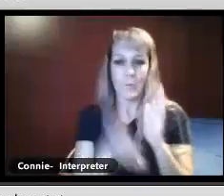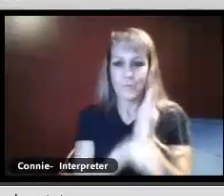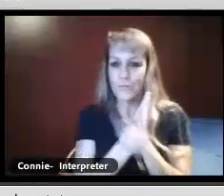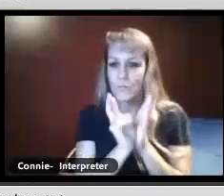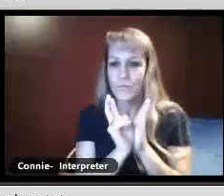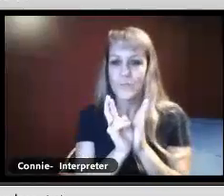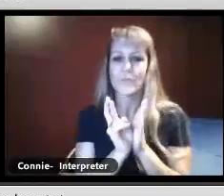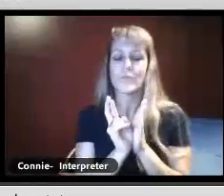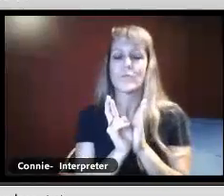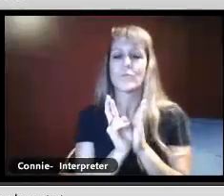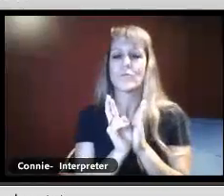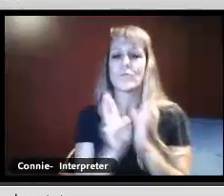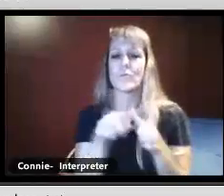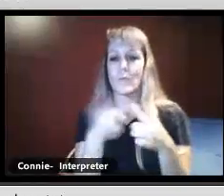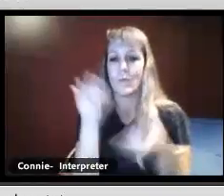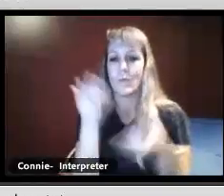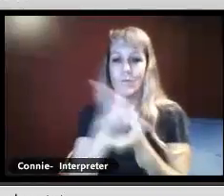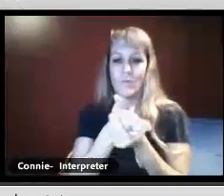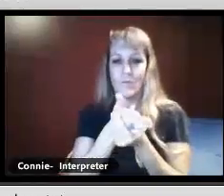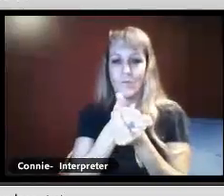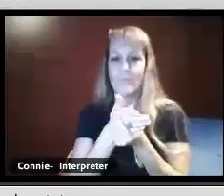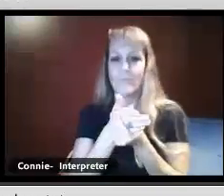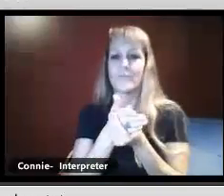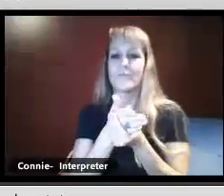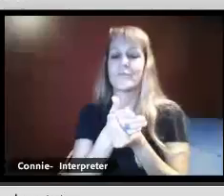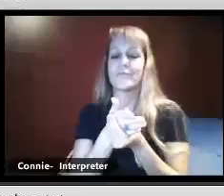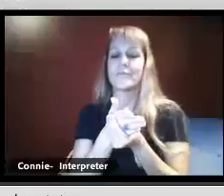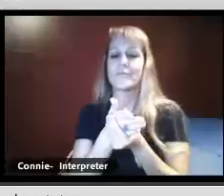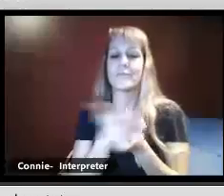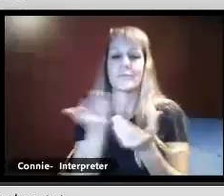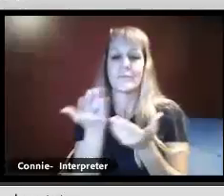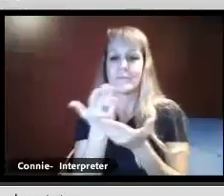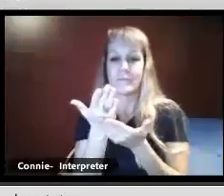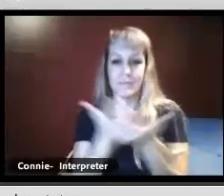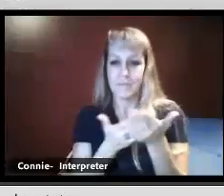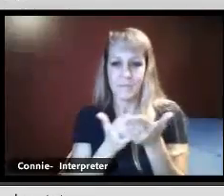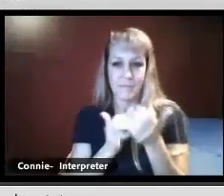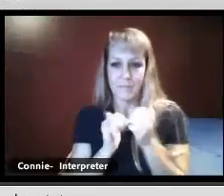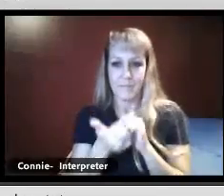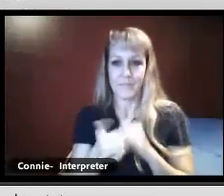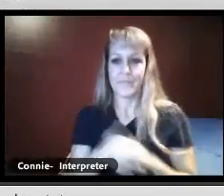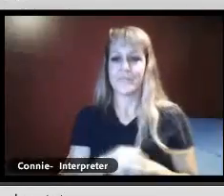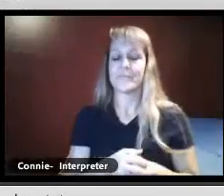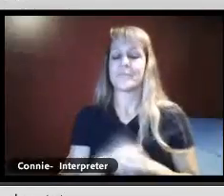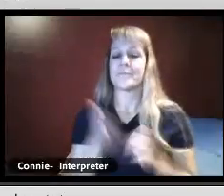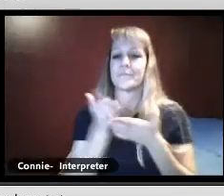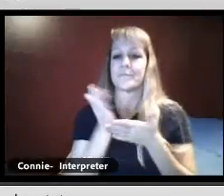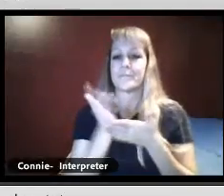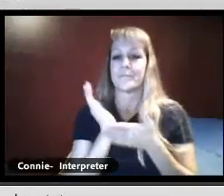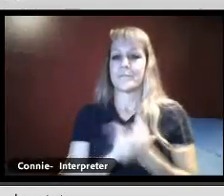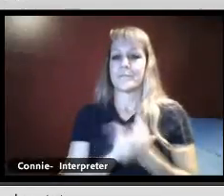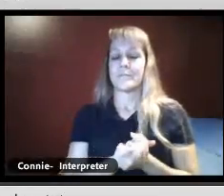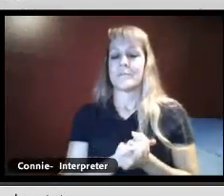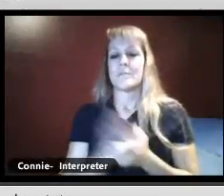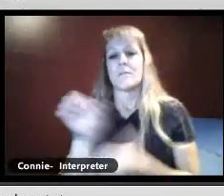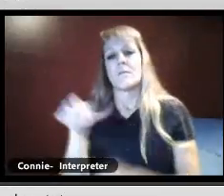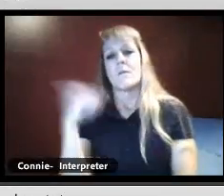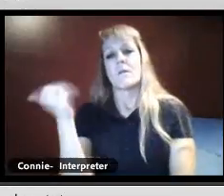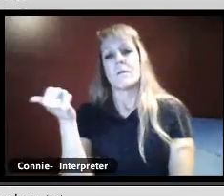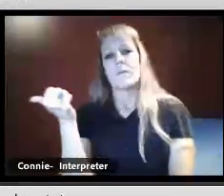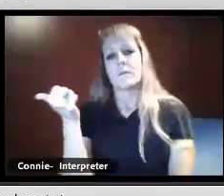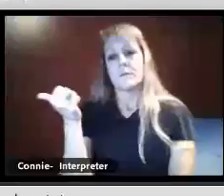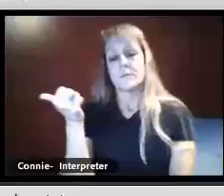I file away in some form. All right. Another item